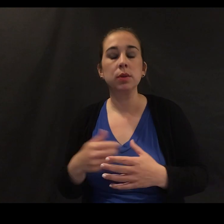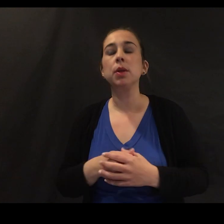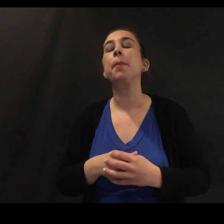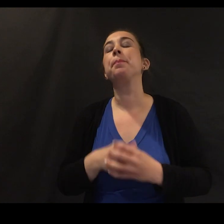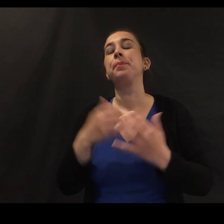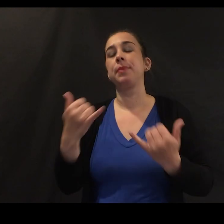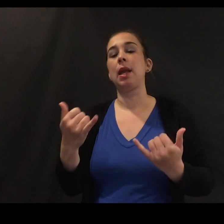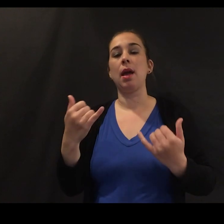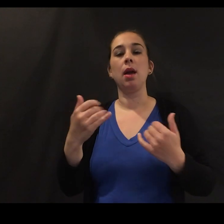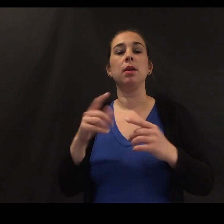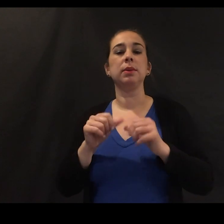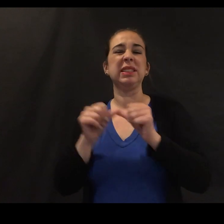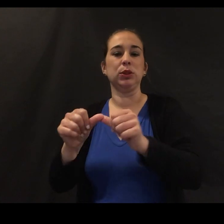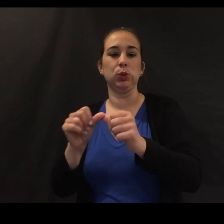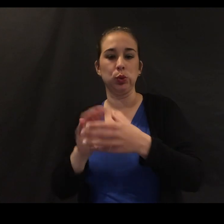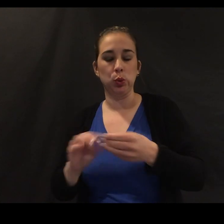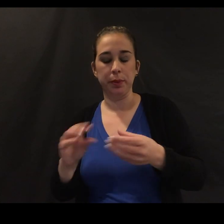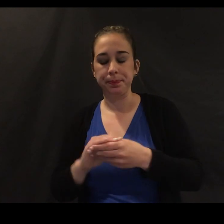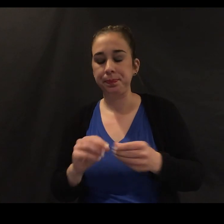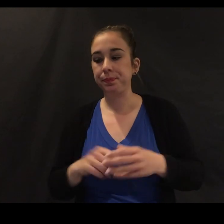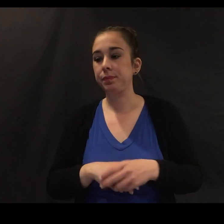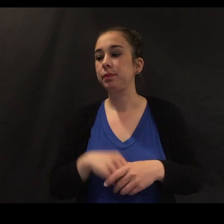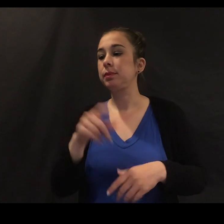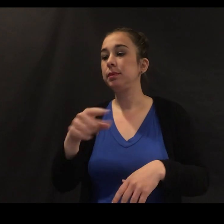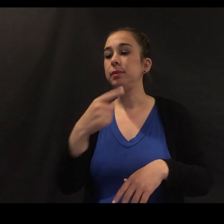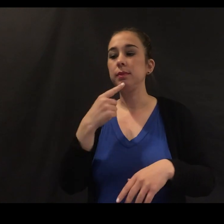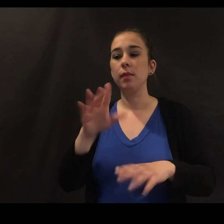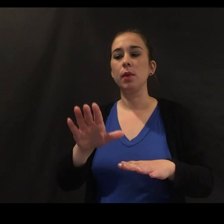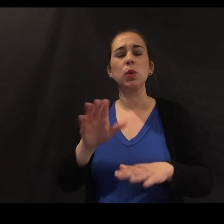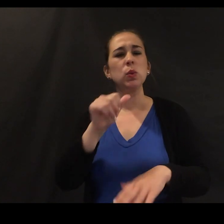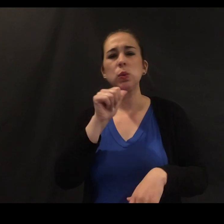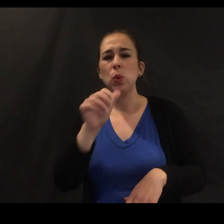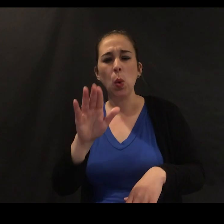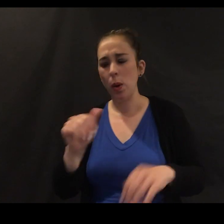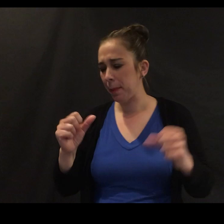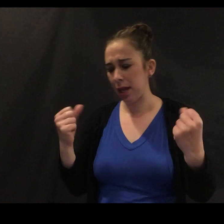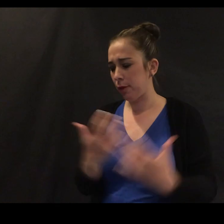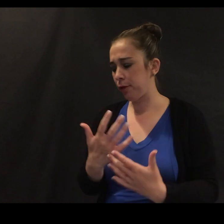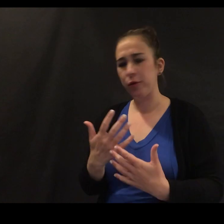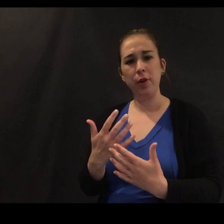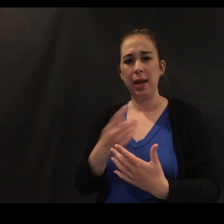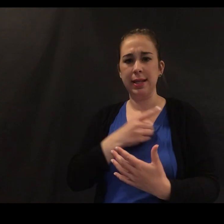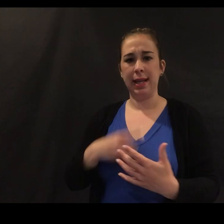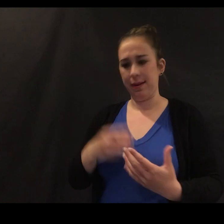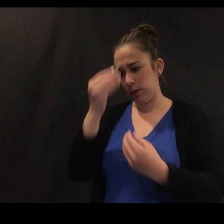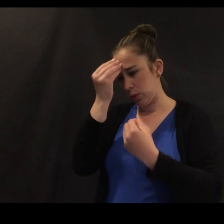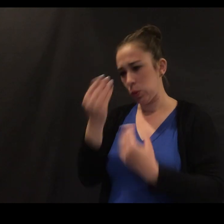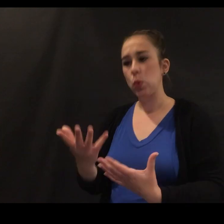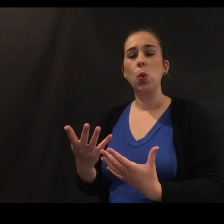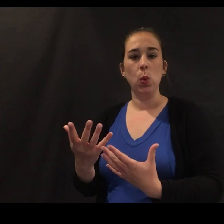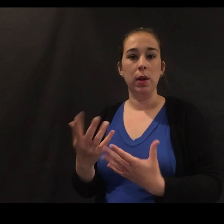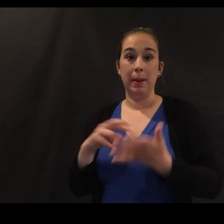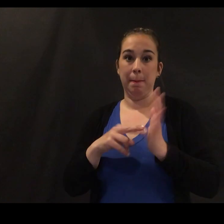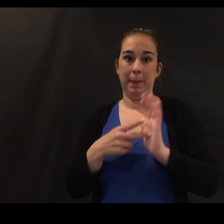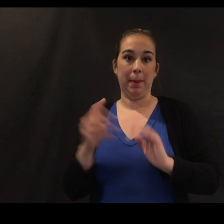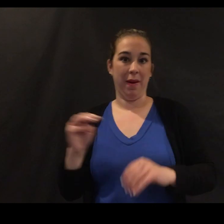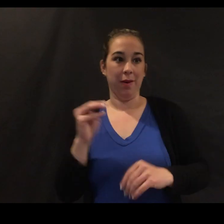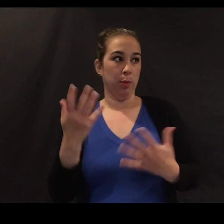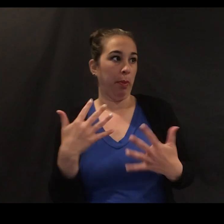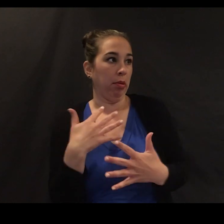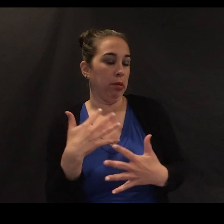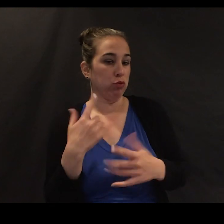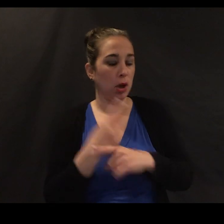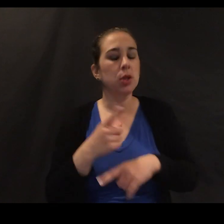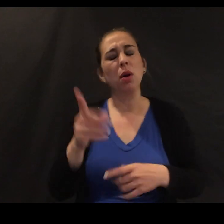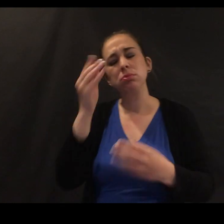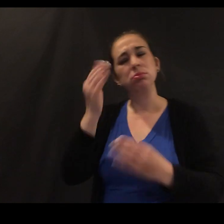next. Don't be what? "Don't be afraid," David said to him. That implies that he was afraid, right? "Don't be